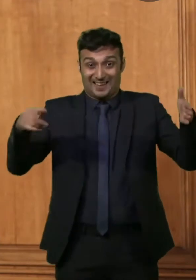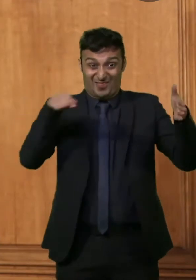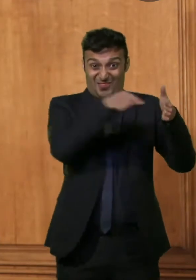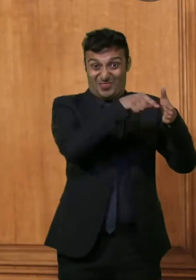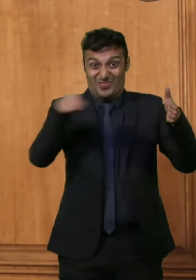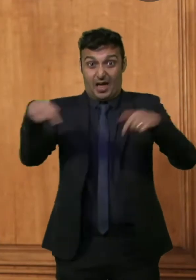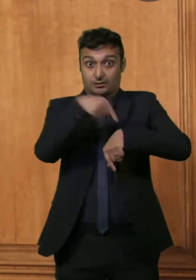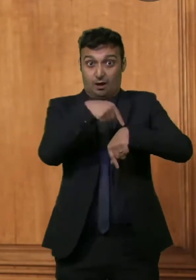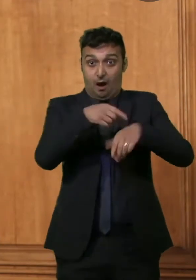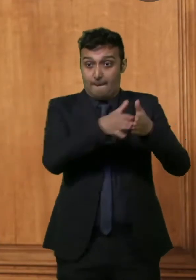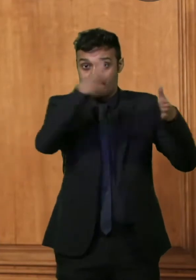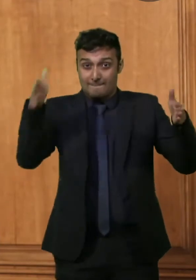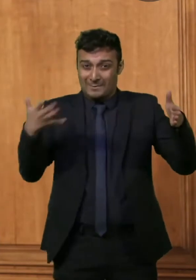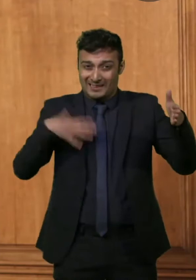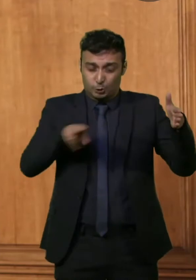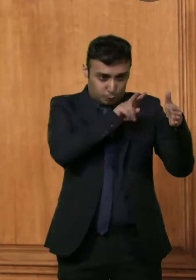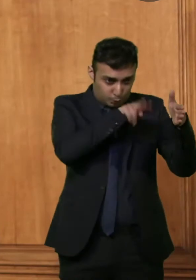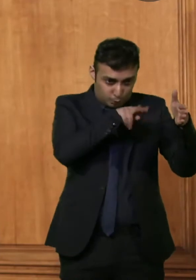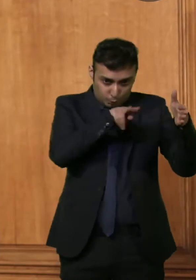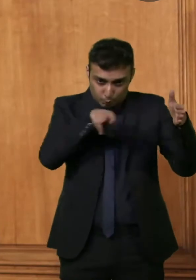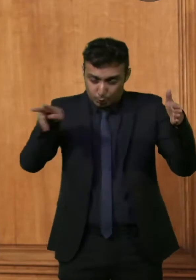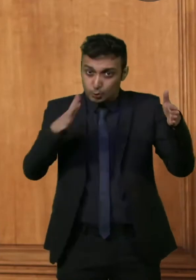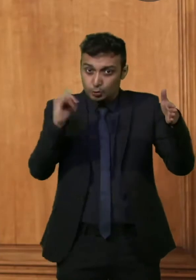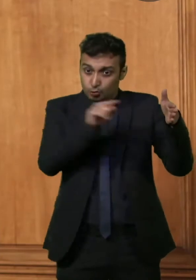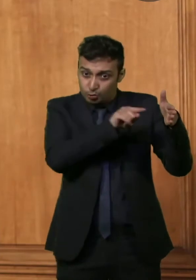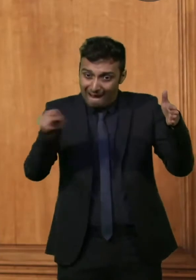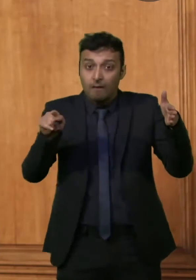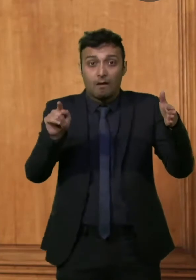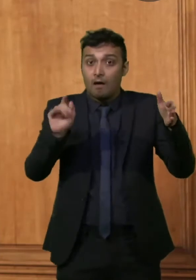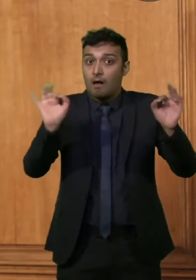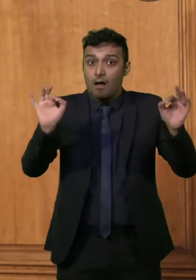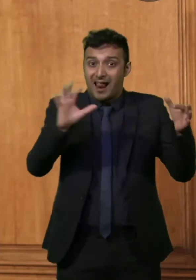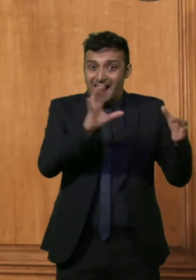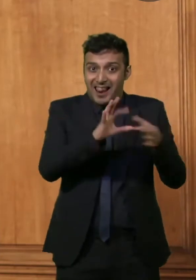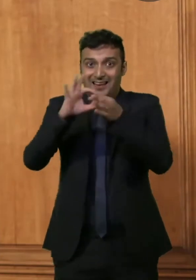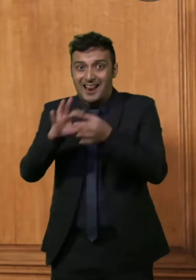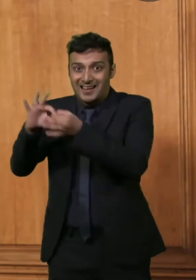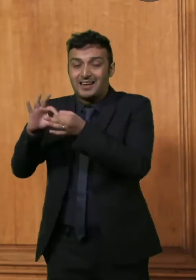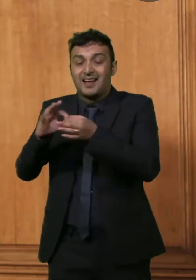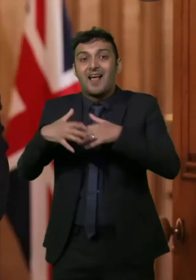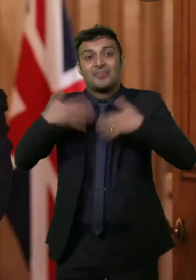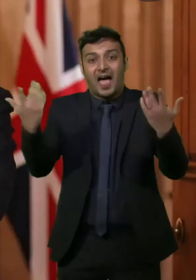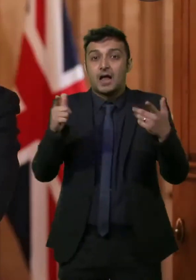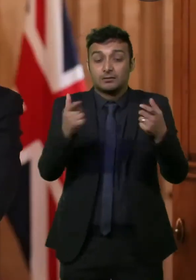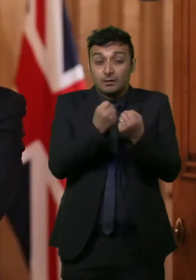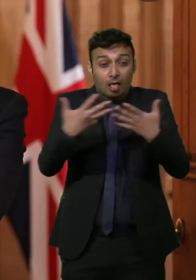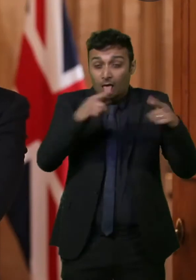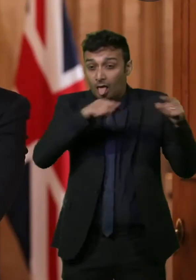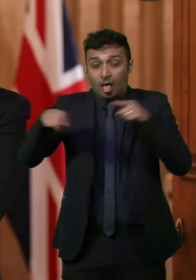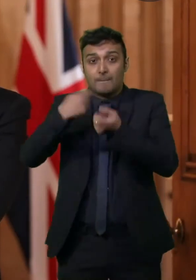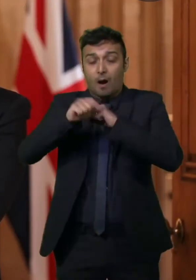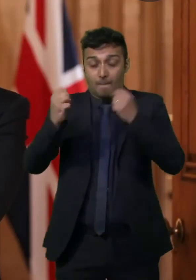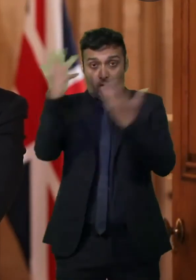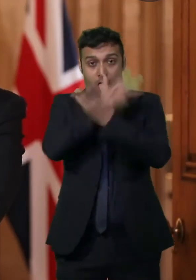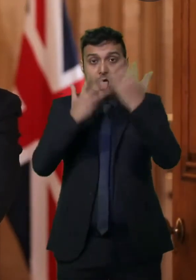are linked, not to have multiple interventions and then be confused at what we've actually managed to achieve. Thanks a lot. Harry Cole, The